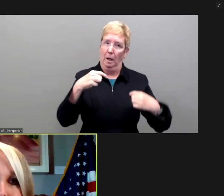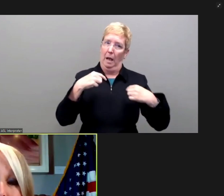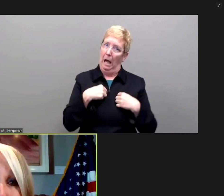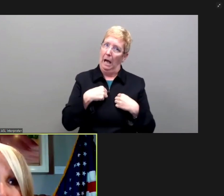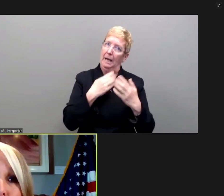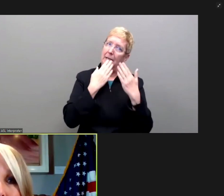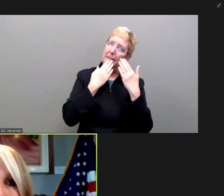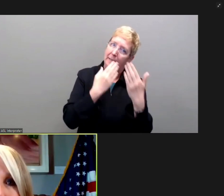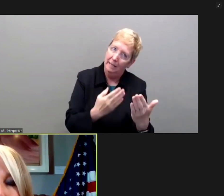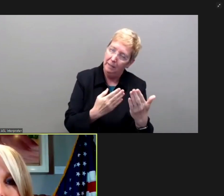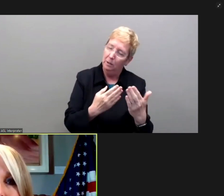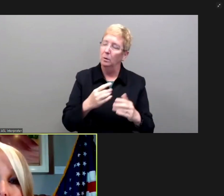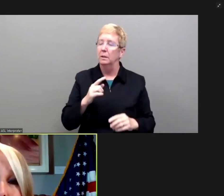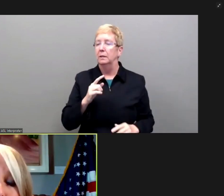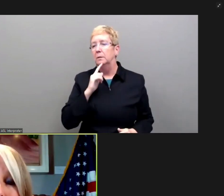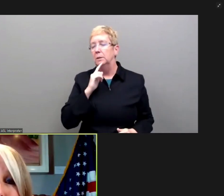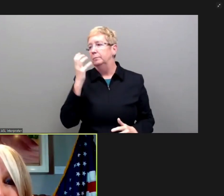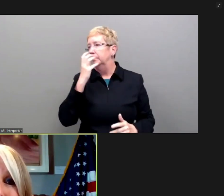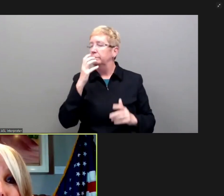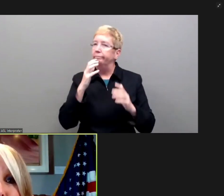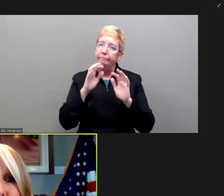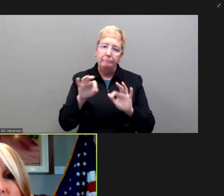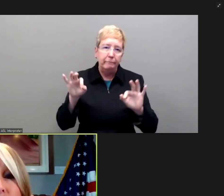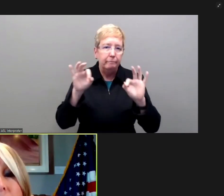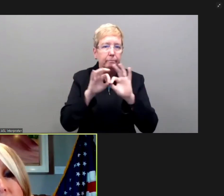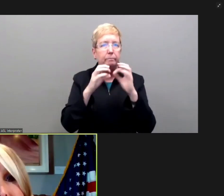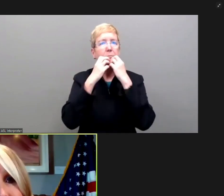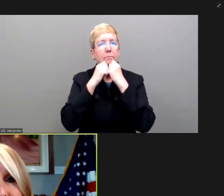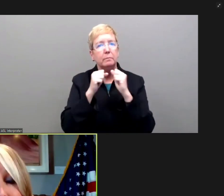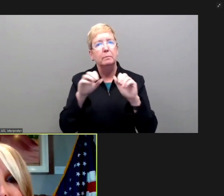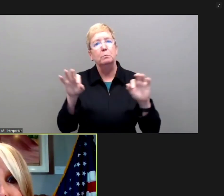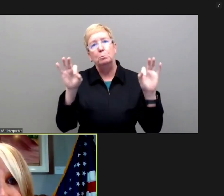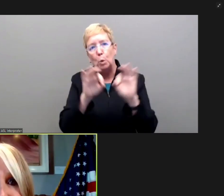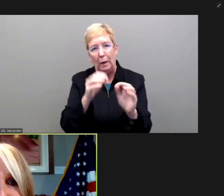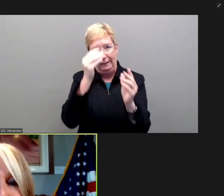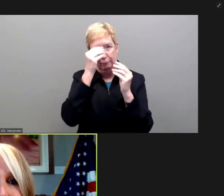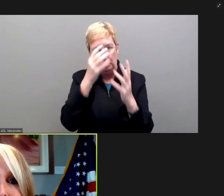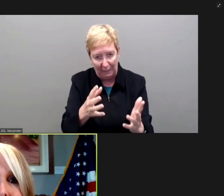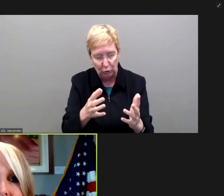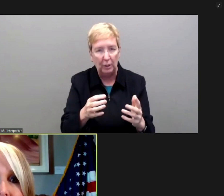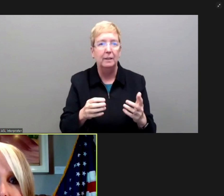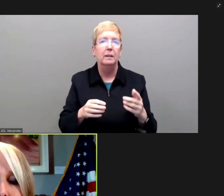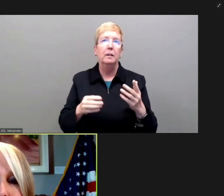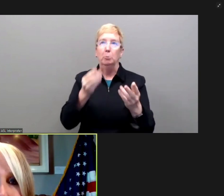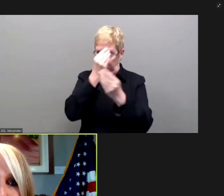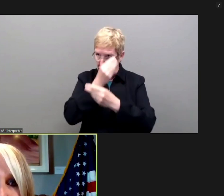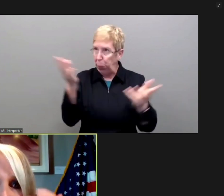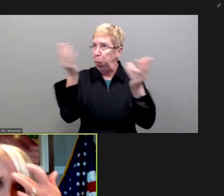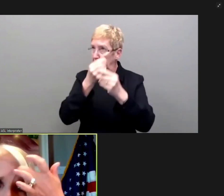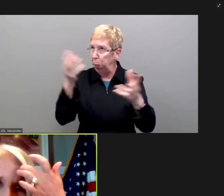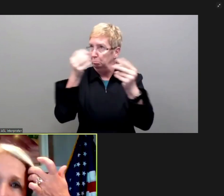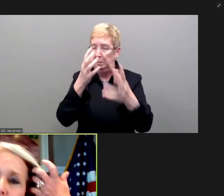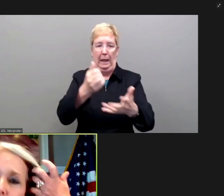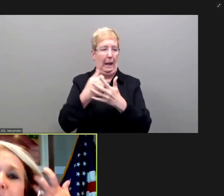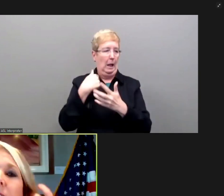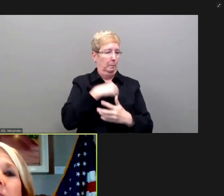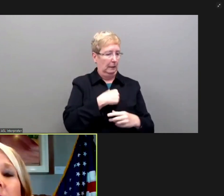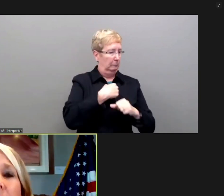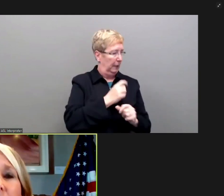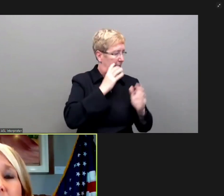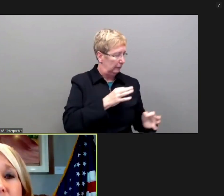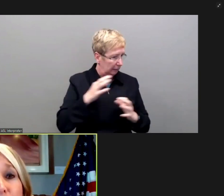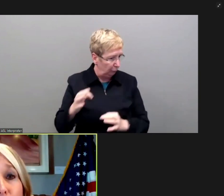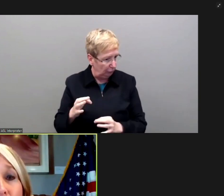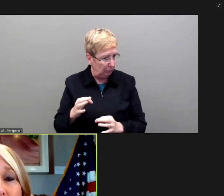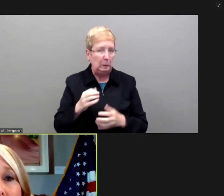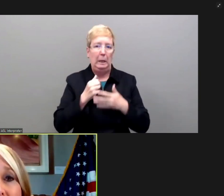is valuable and important information so that we can continue to make decisions that keep New Mexico safe.